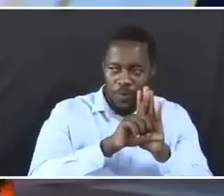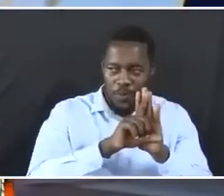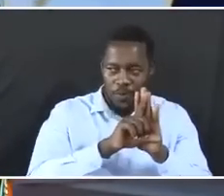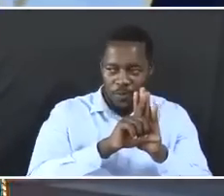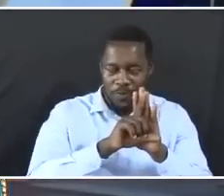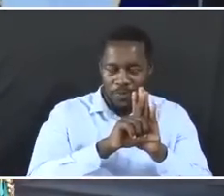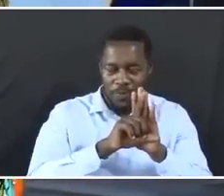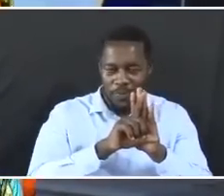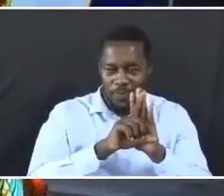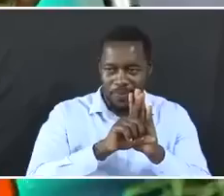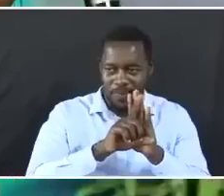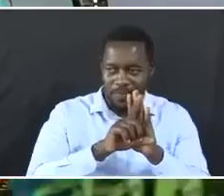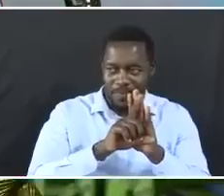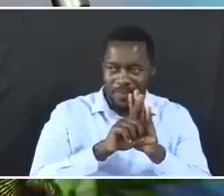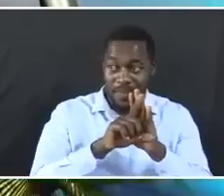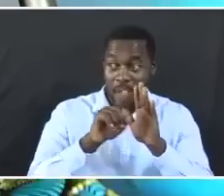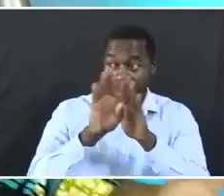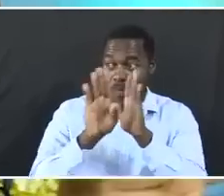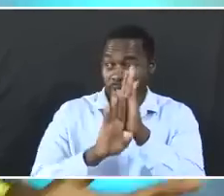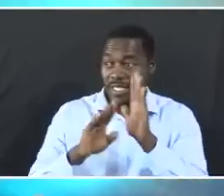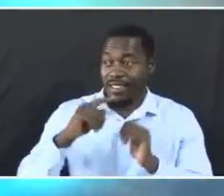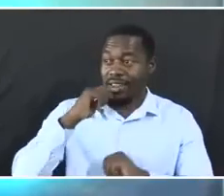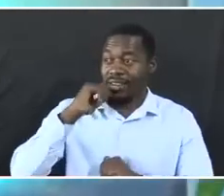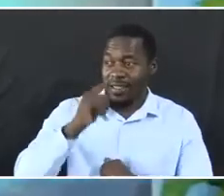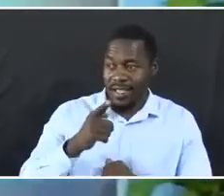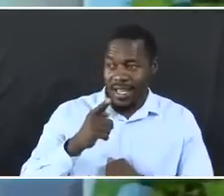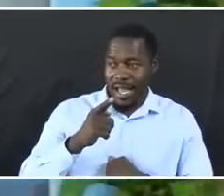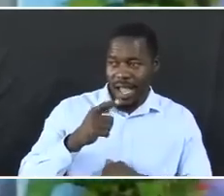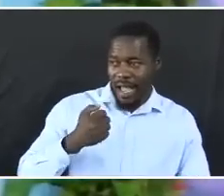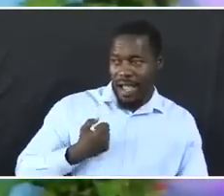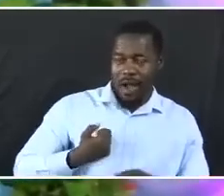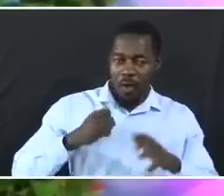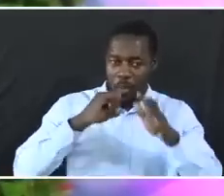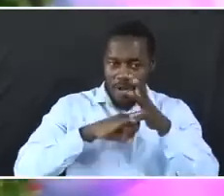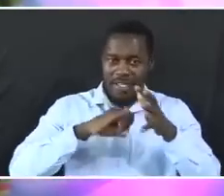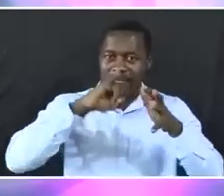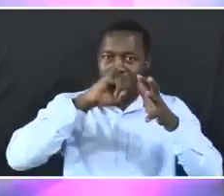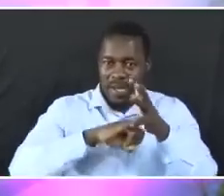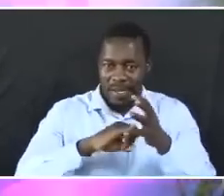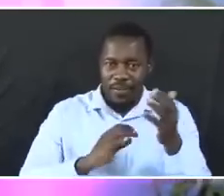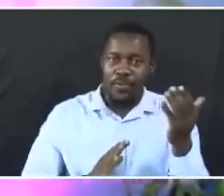lives. But when her husband dies,